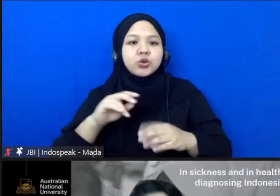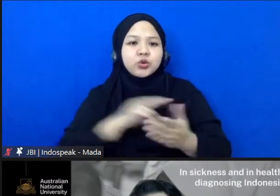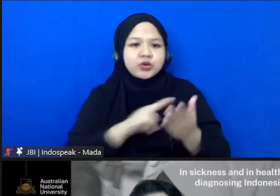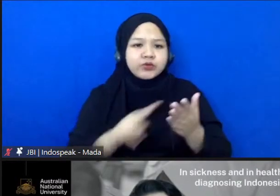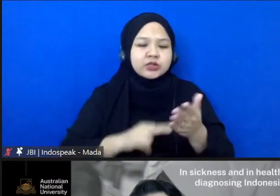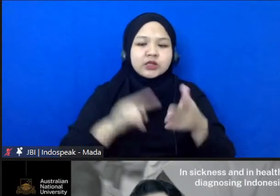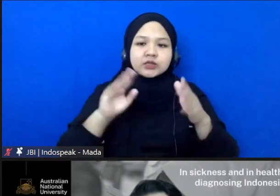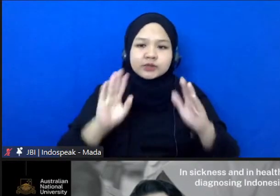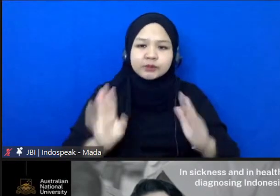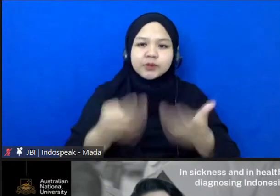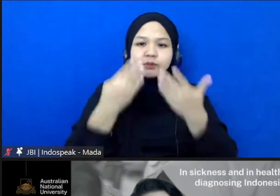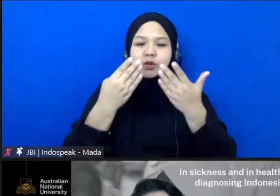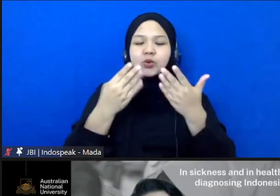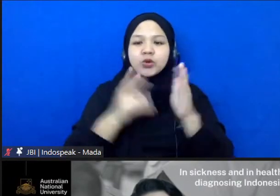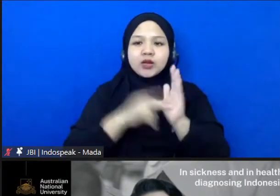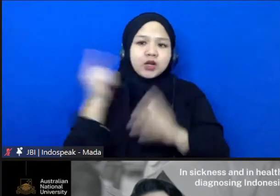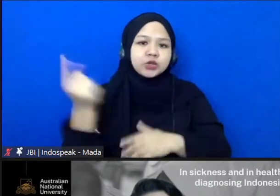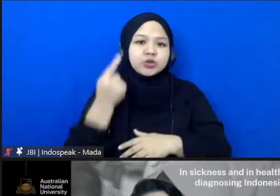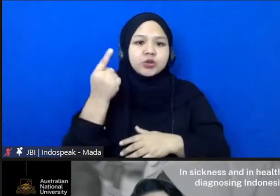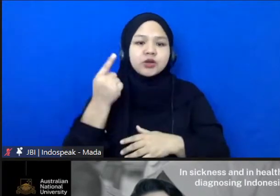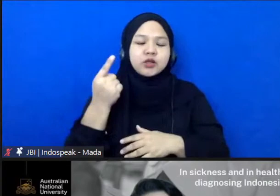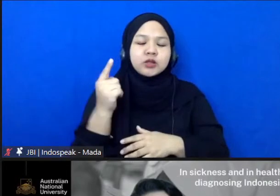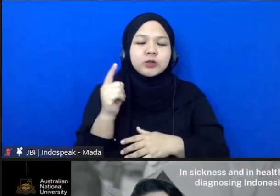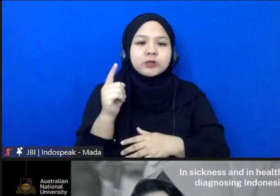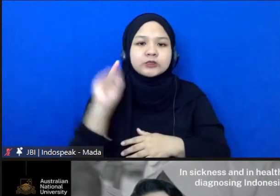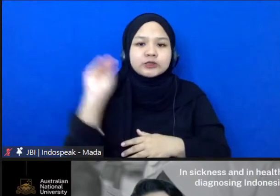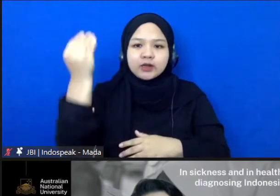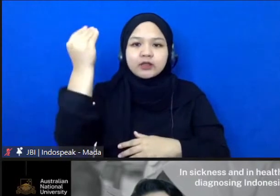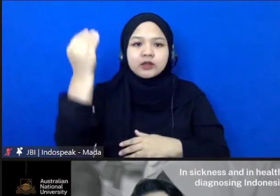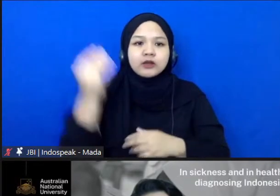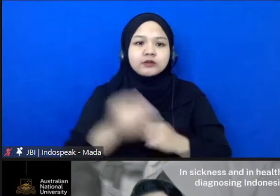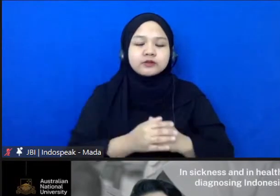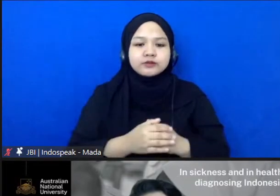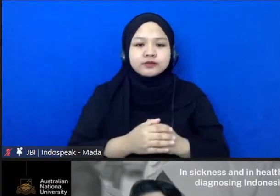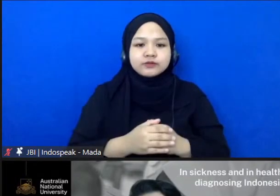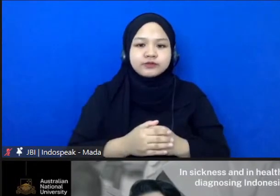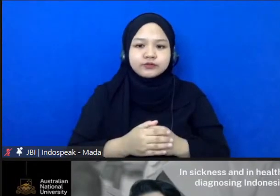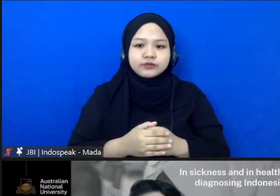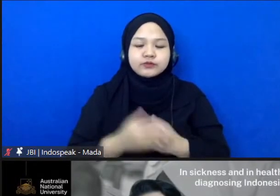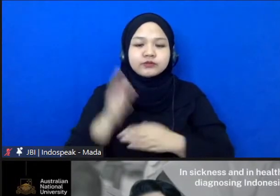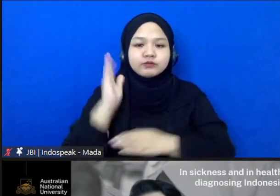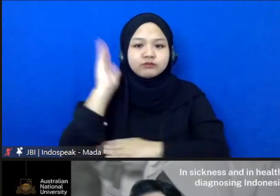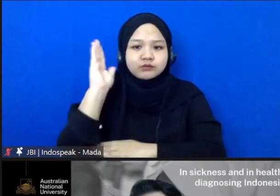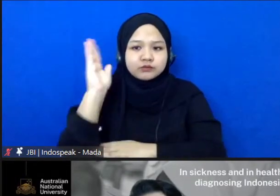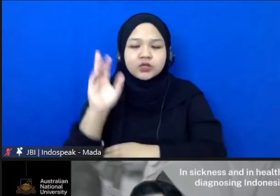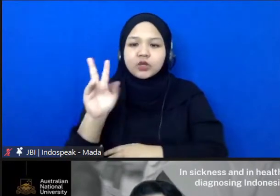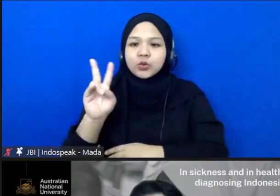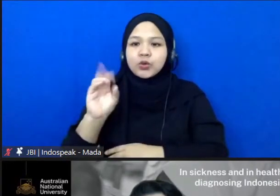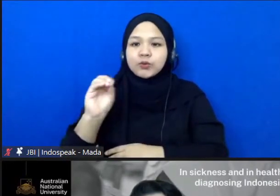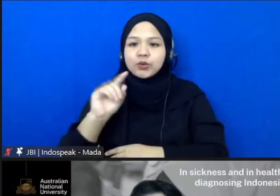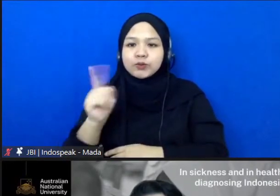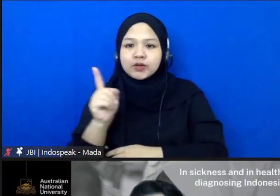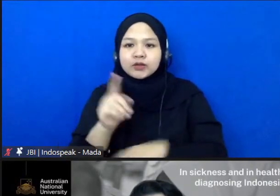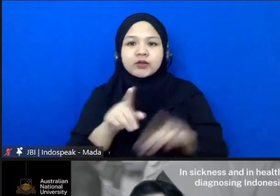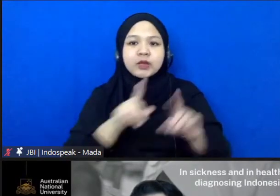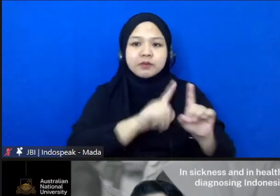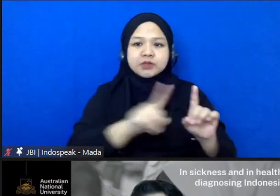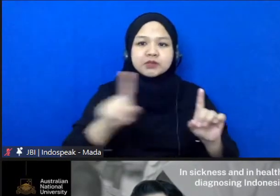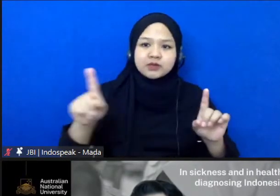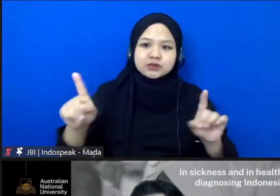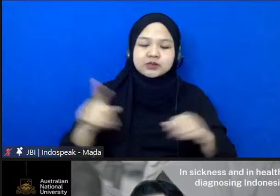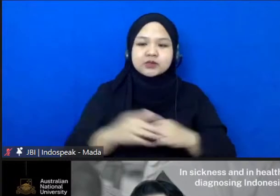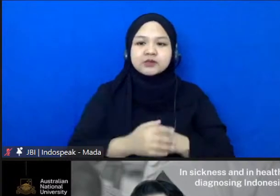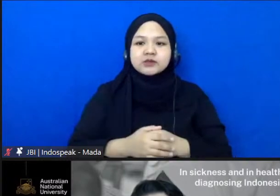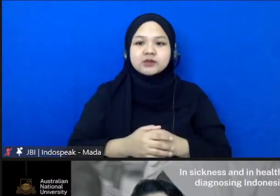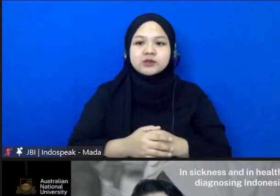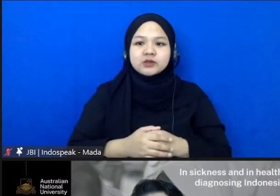Veteran Jakarta. So I'll invite in a moment both of those speakers to speak for 20 minutes and really encourage them